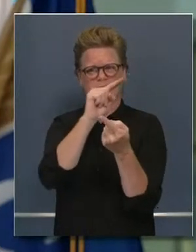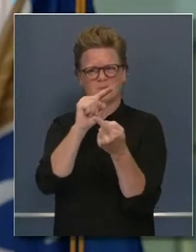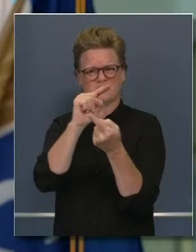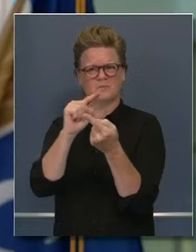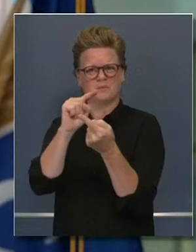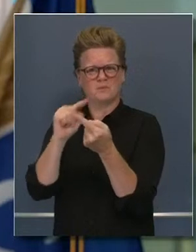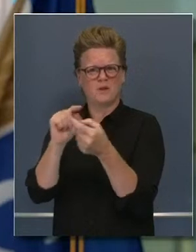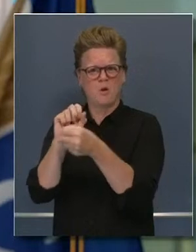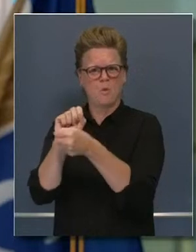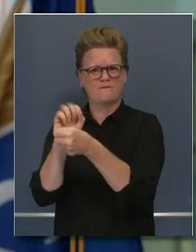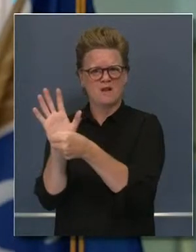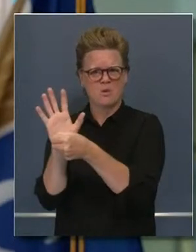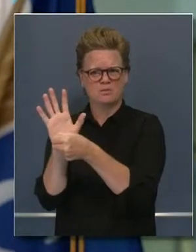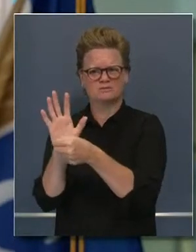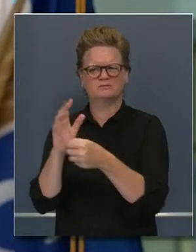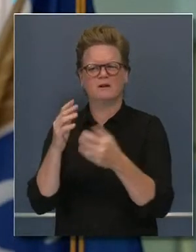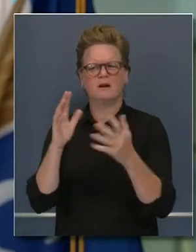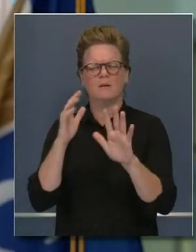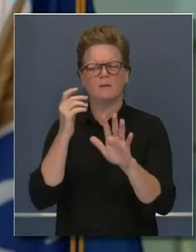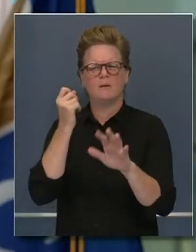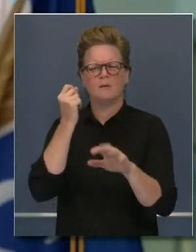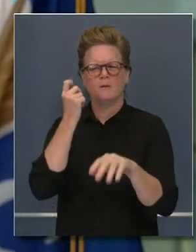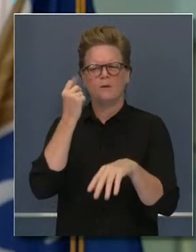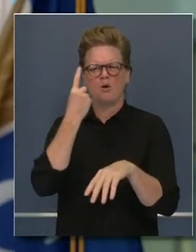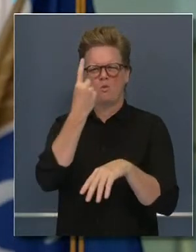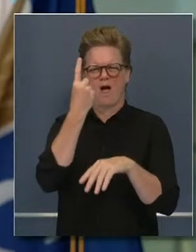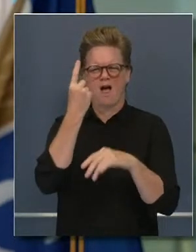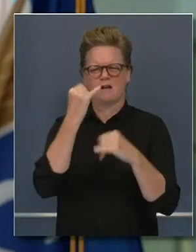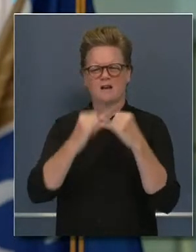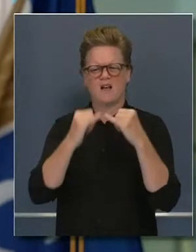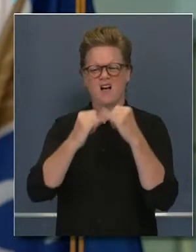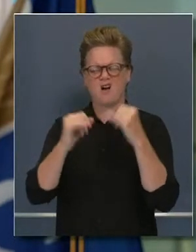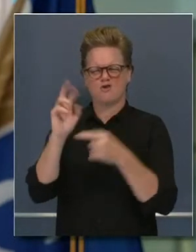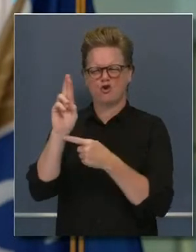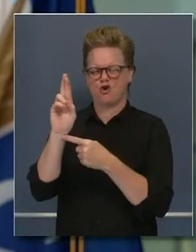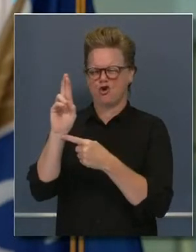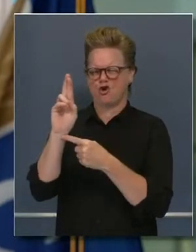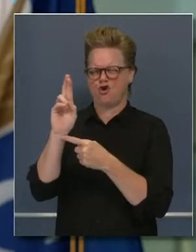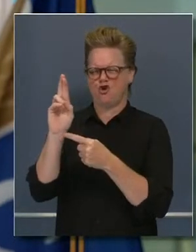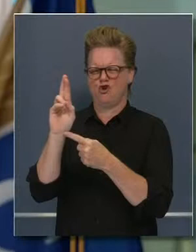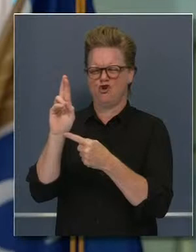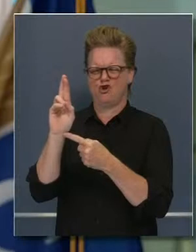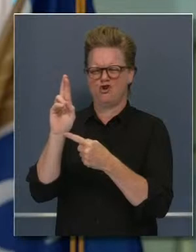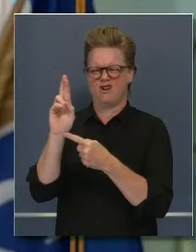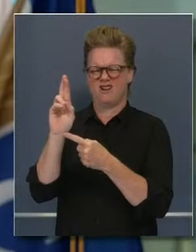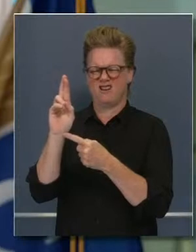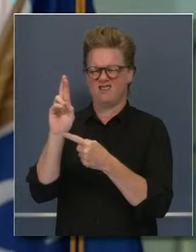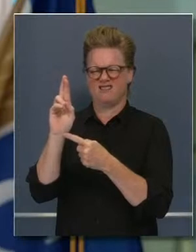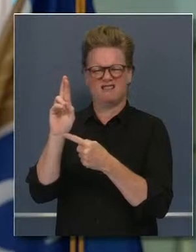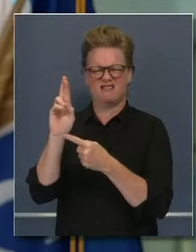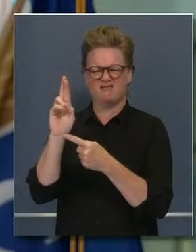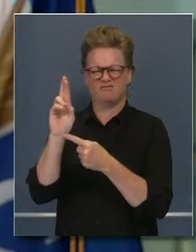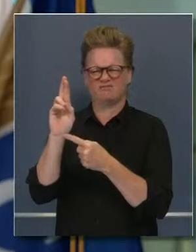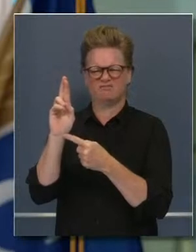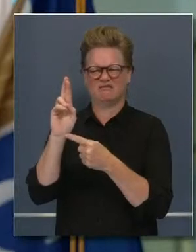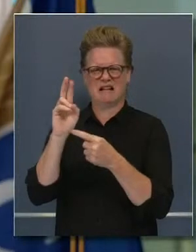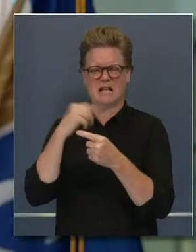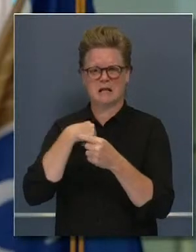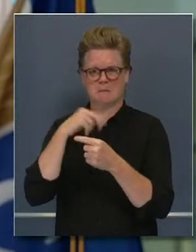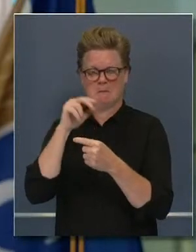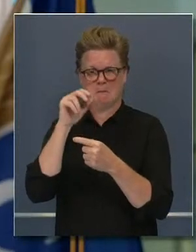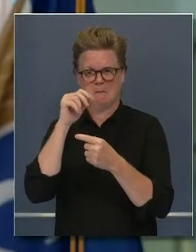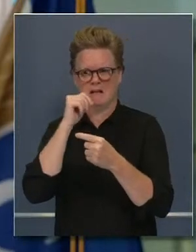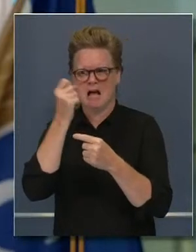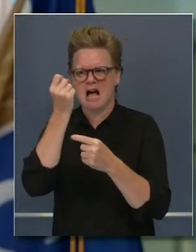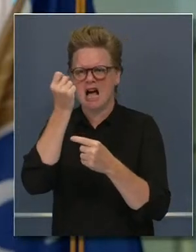is the R0, which is now below 1 statewide and in most counties, even the purple ones, which means the virus is no